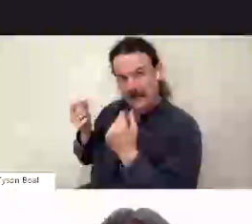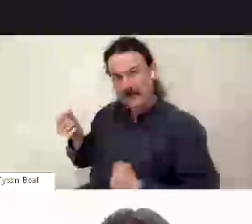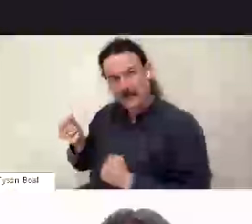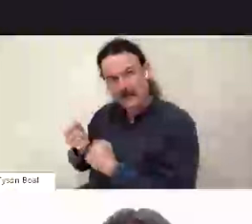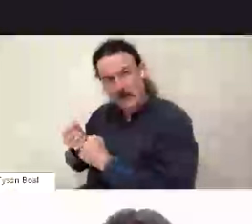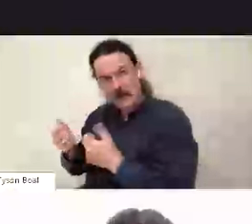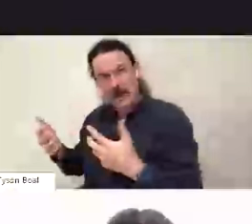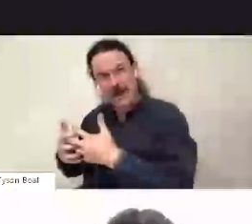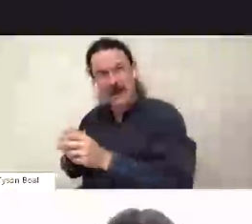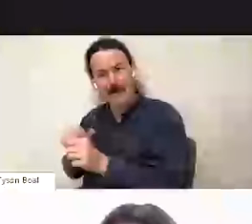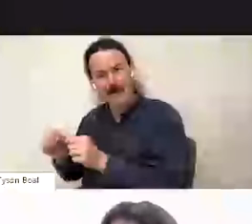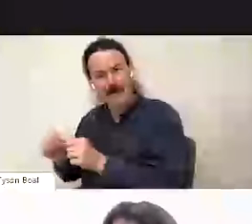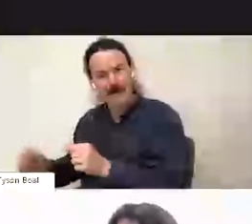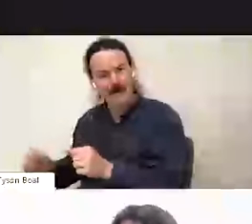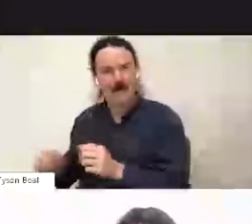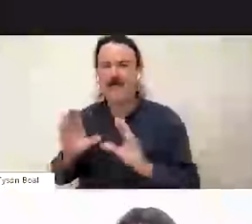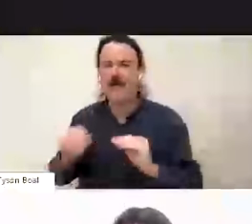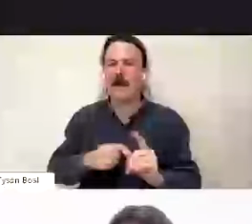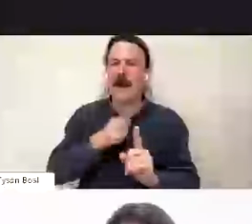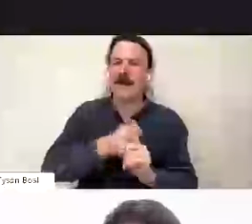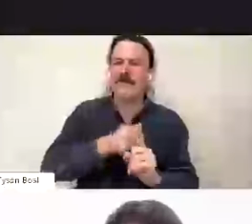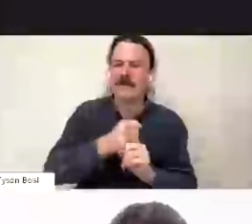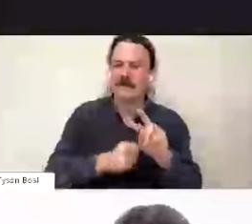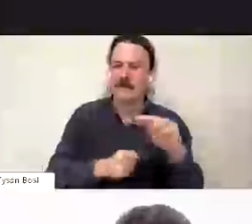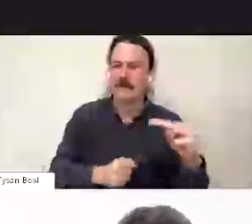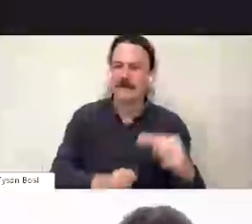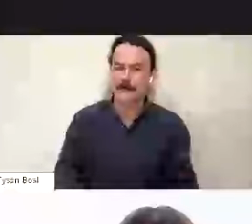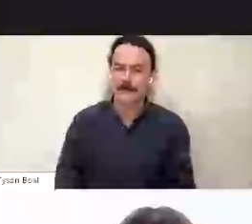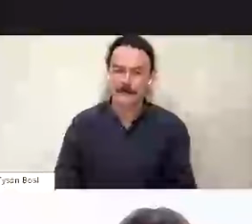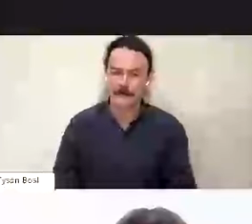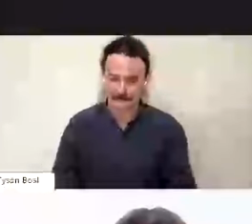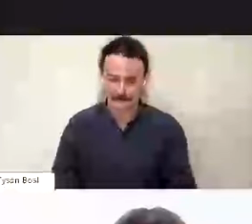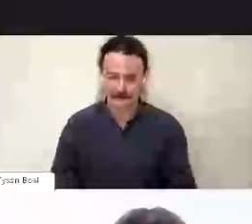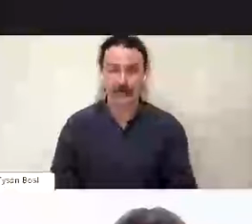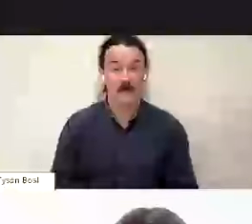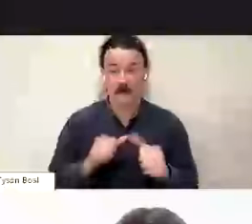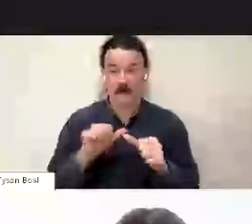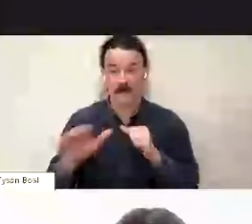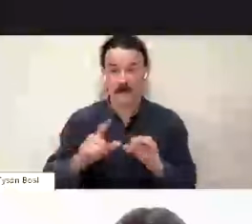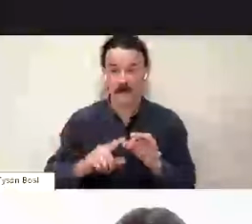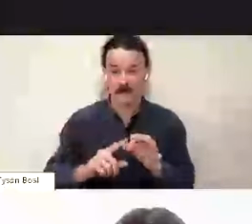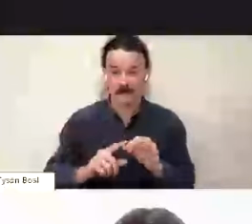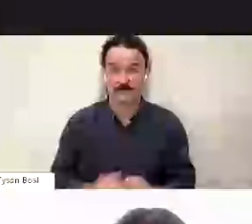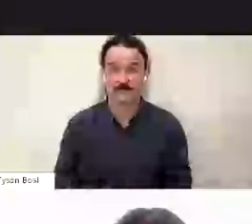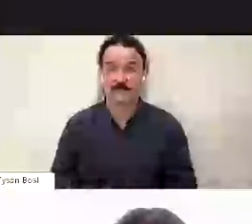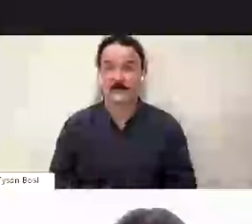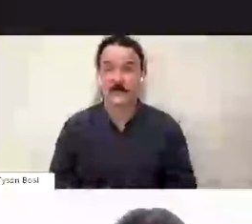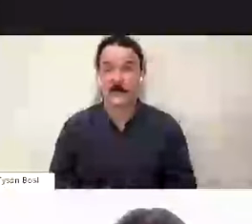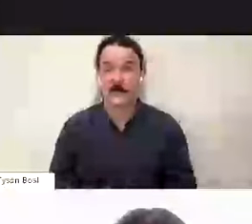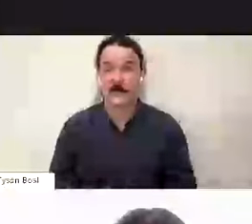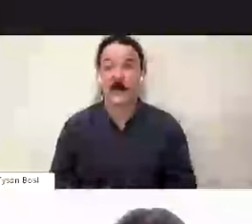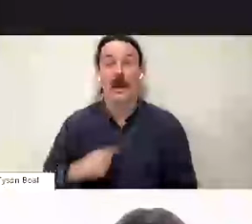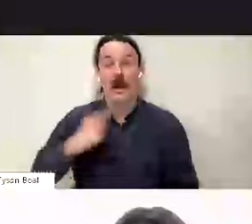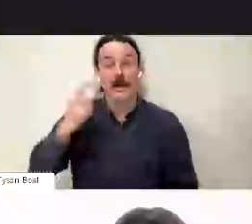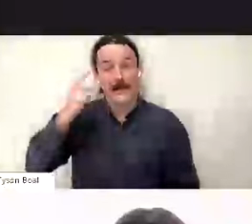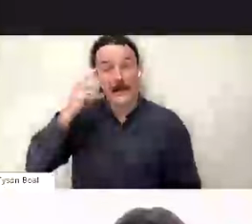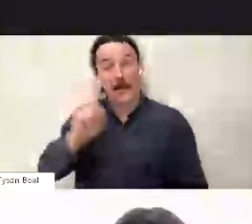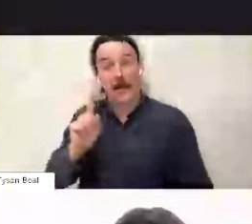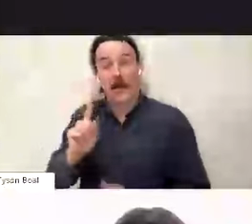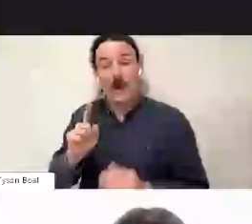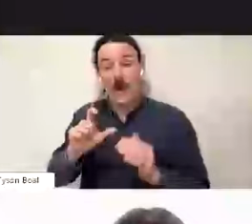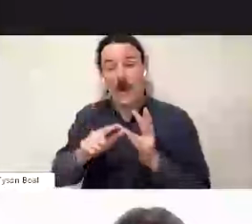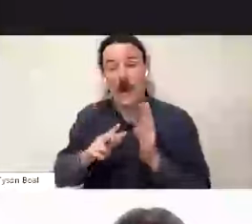that's a great question. I'm a real advocate, if you like, of a concerted outreach approach. You've got to